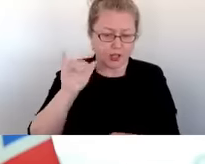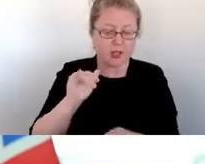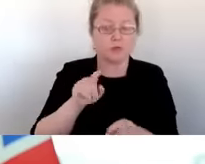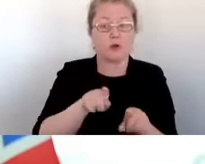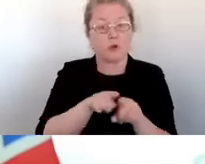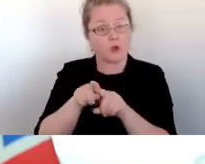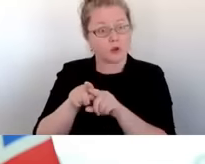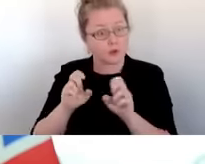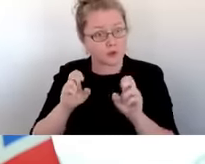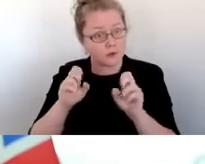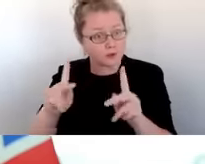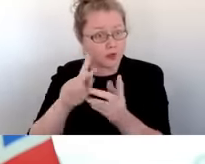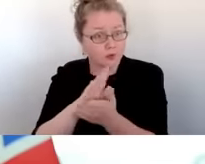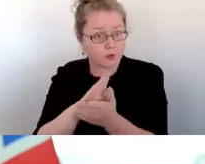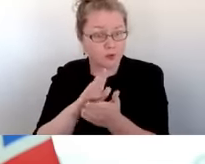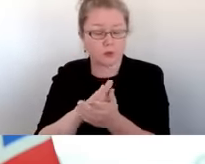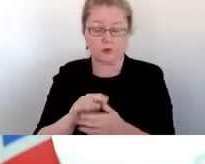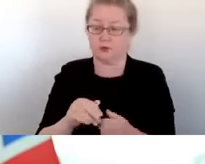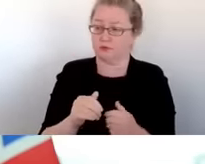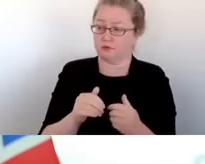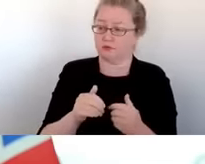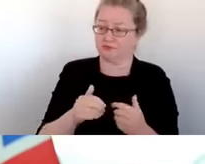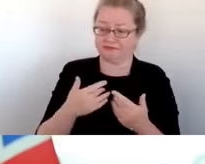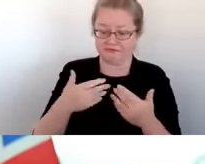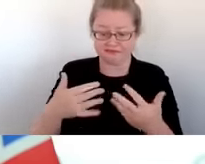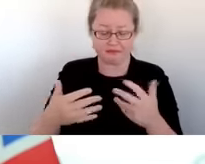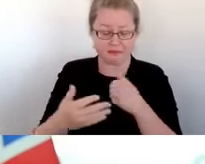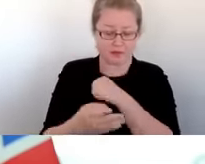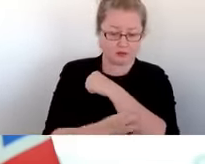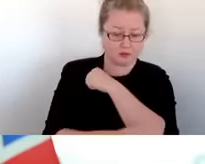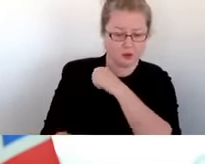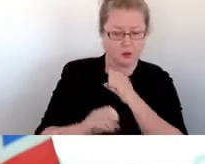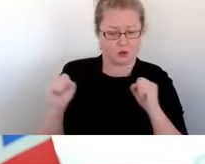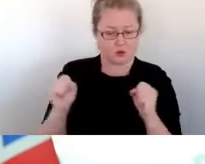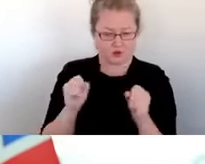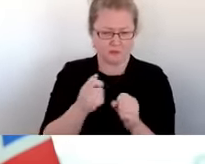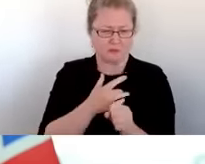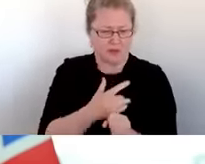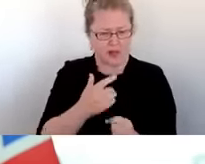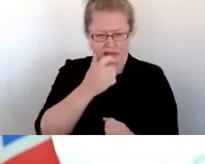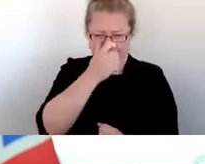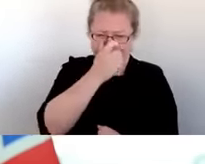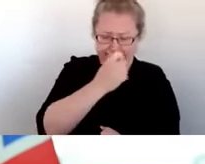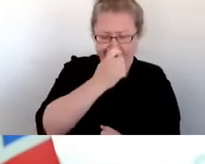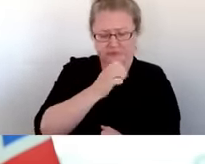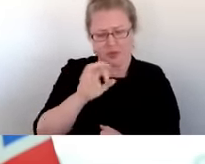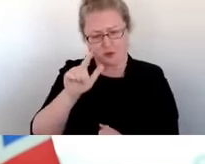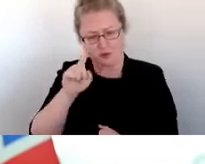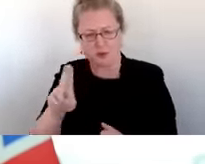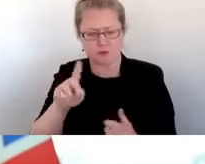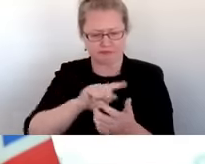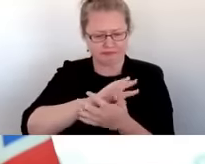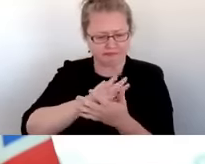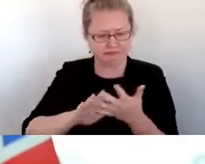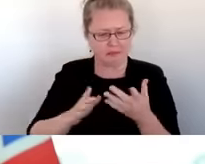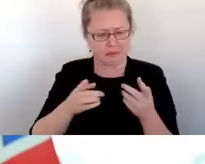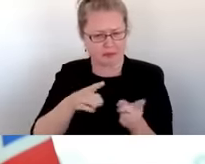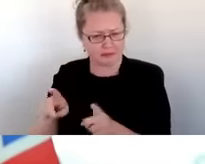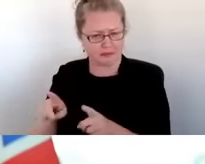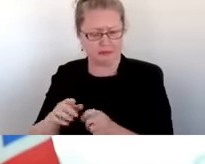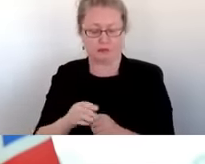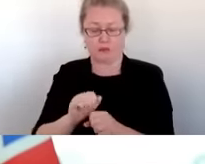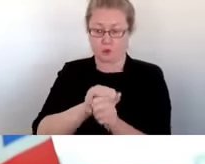the respiratory illness season this fall and winter. We still have a very uncertain trajectory of the pandemic in